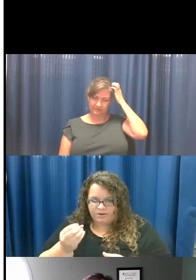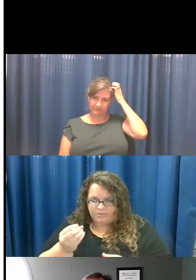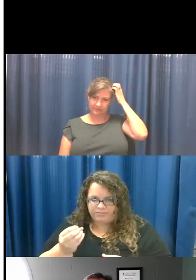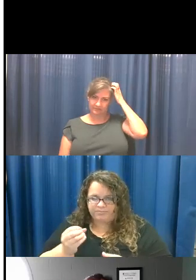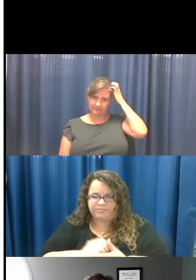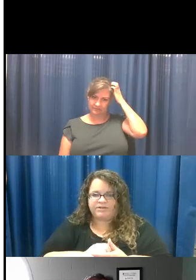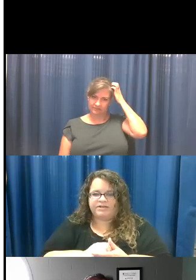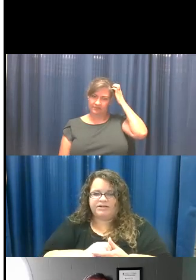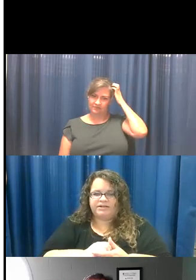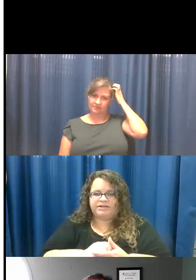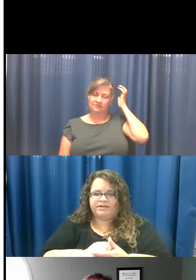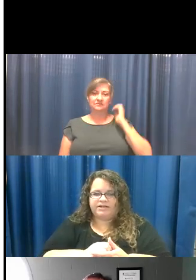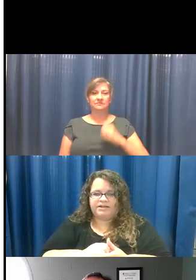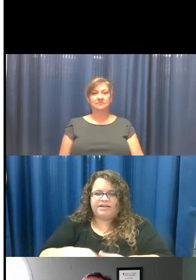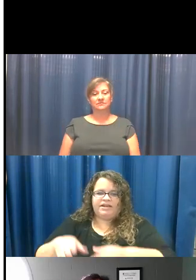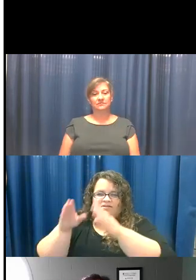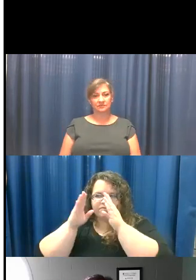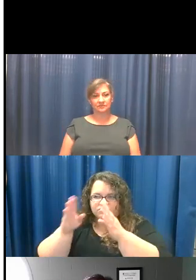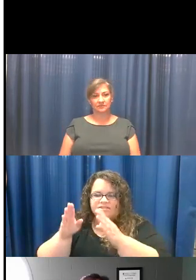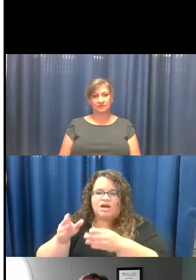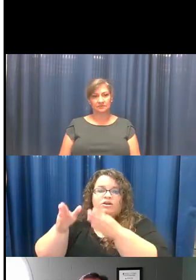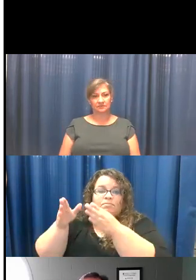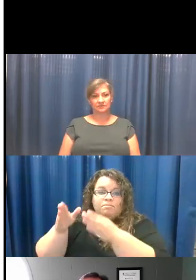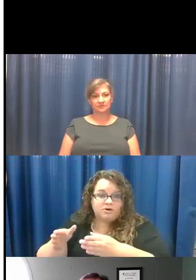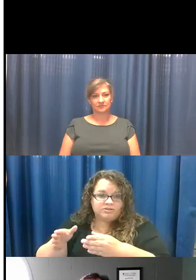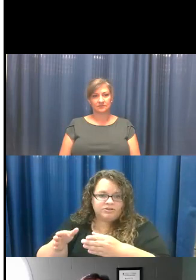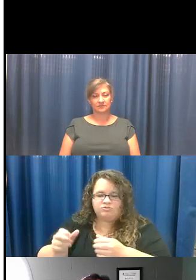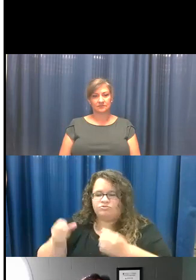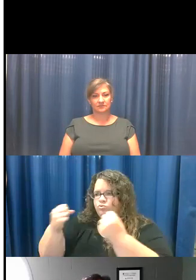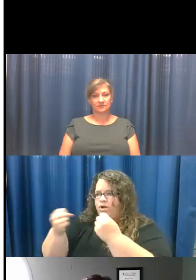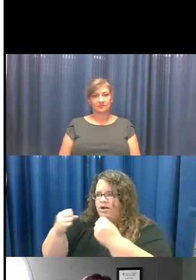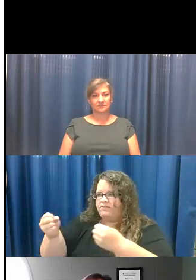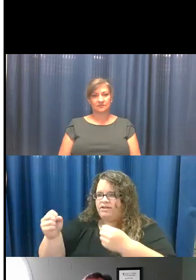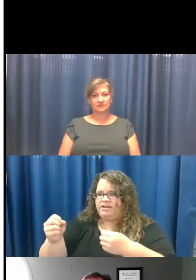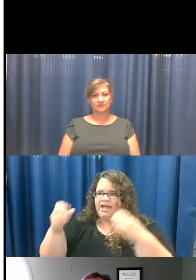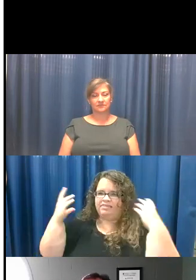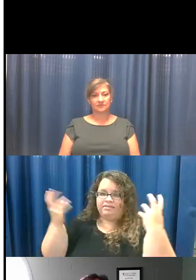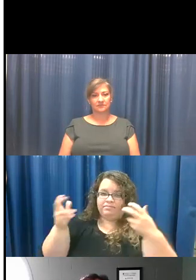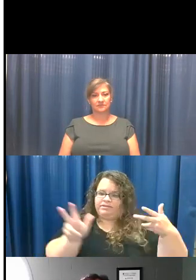on a person of color pulled over late at night and having an